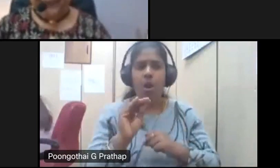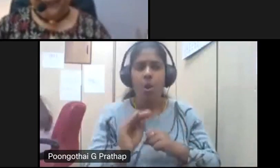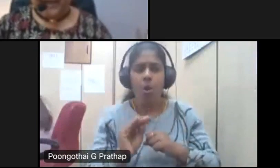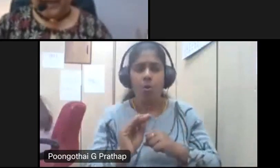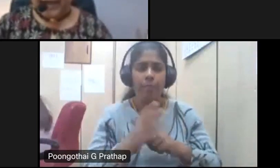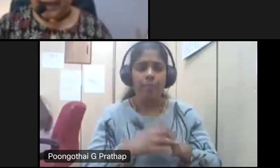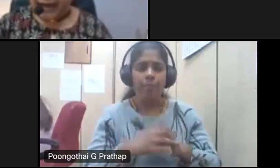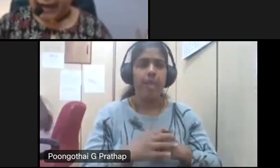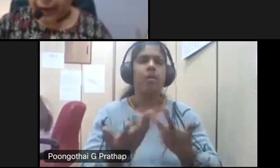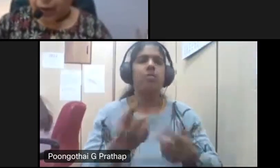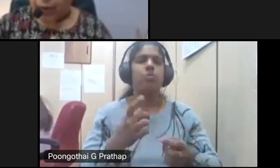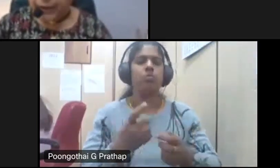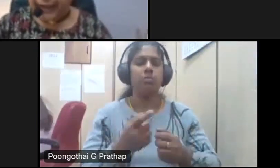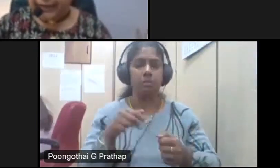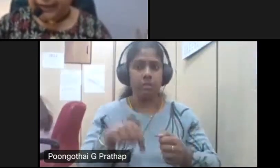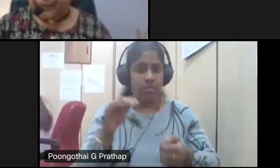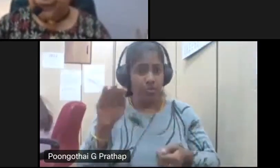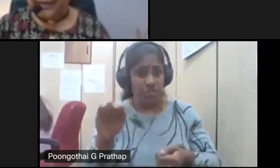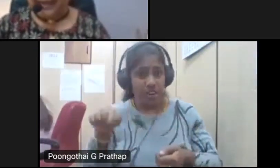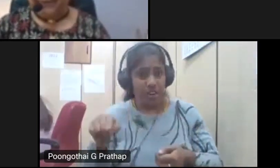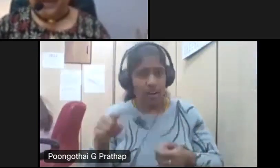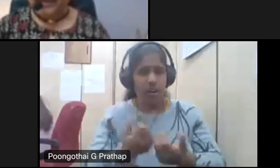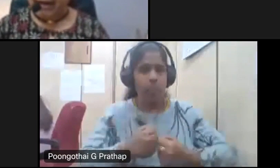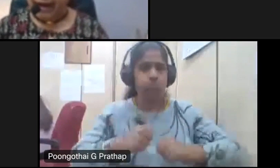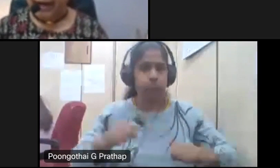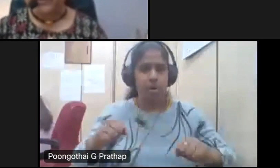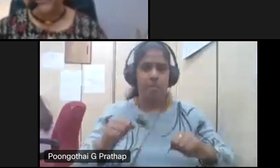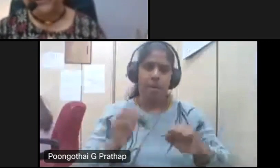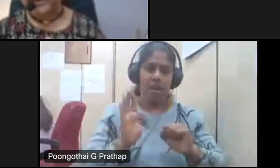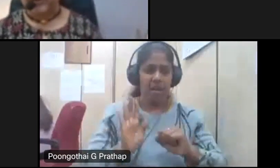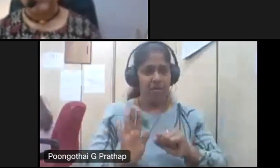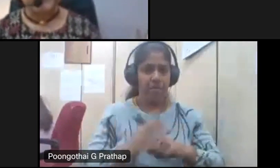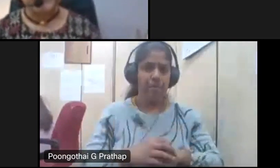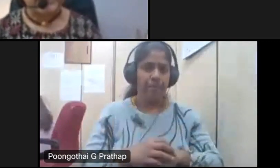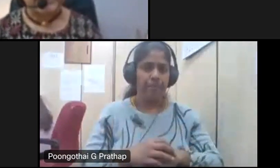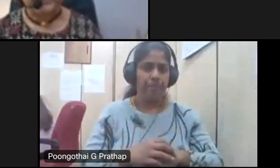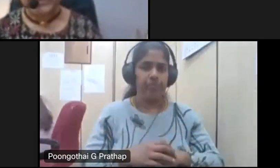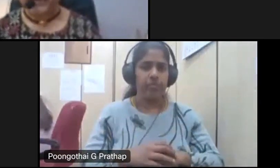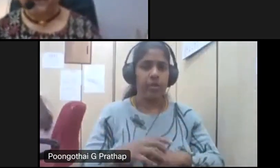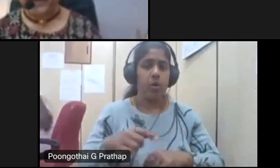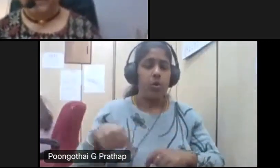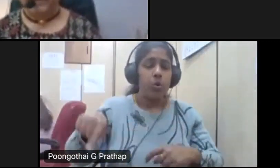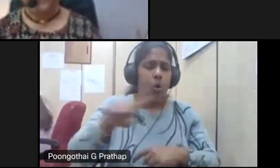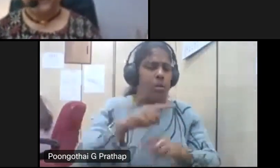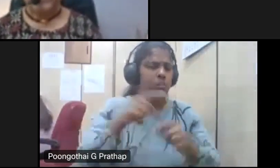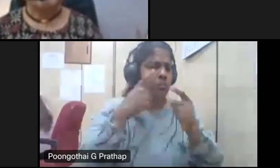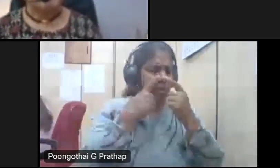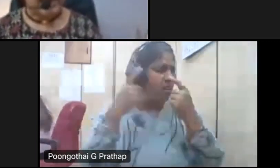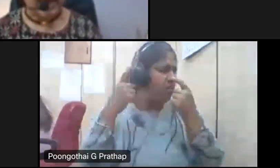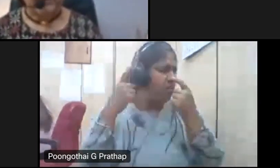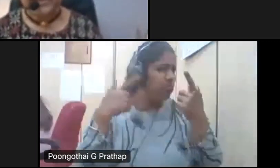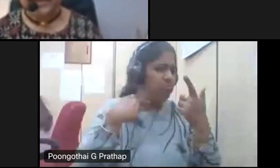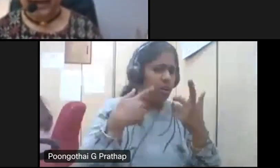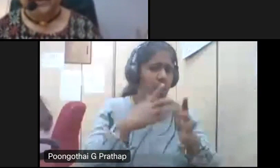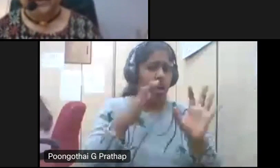obese or altogether put them at a higher risk of obstructive sleep apnea.